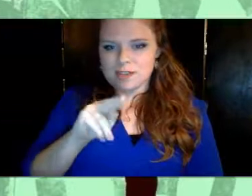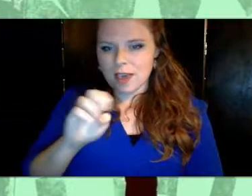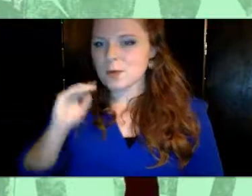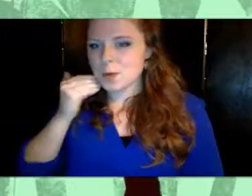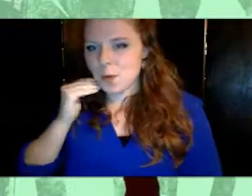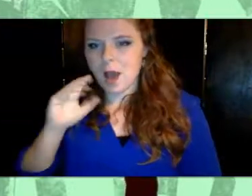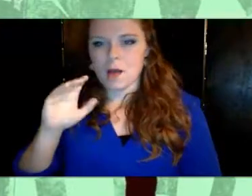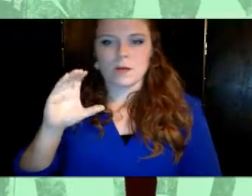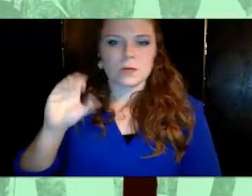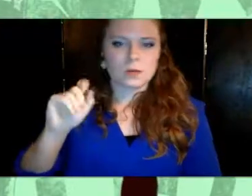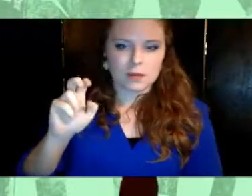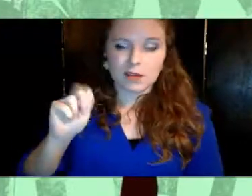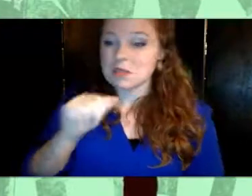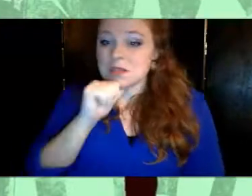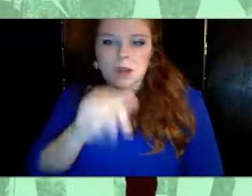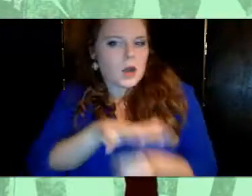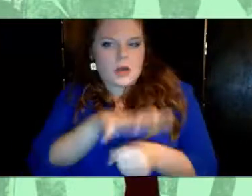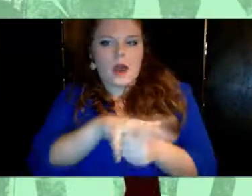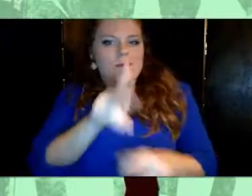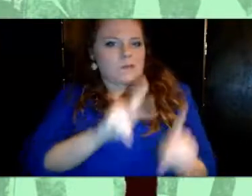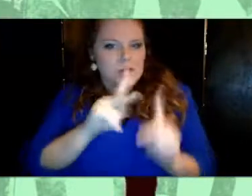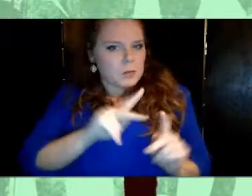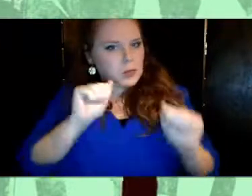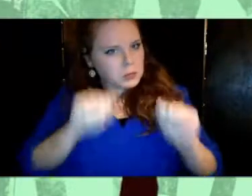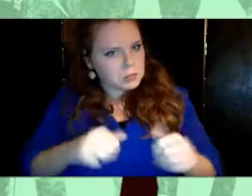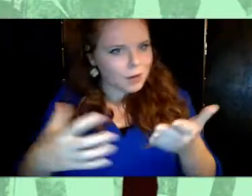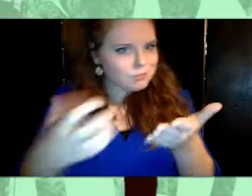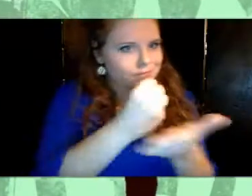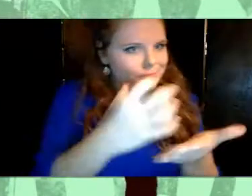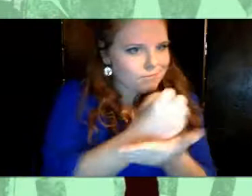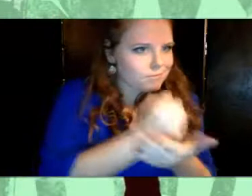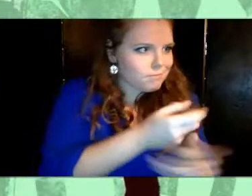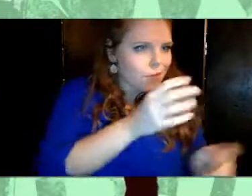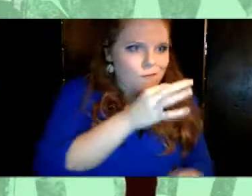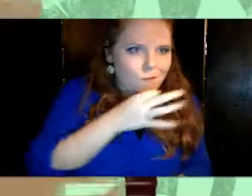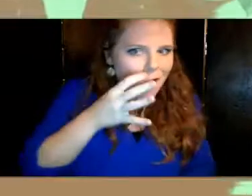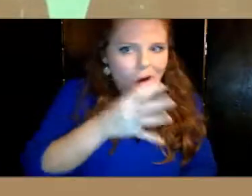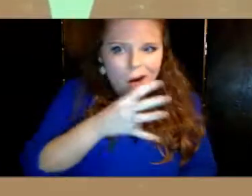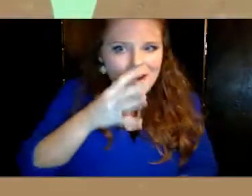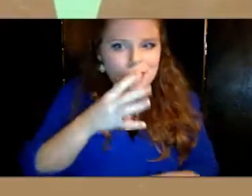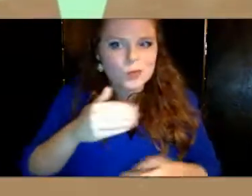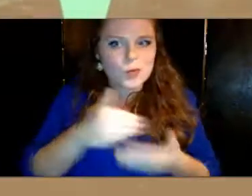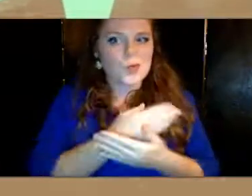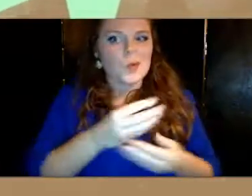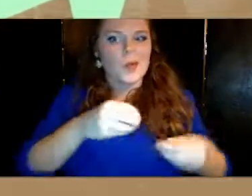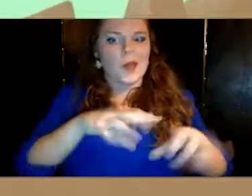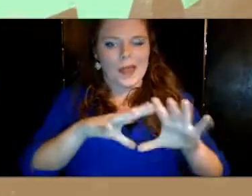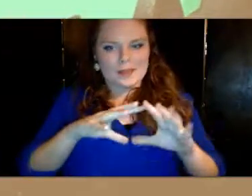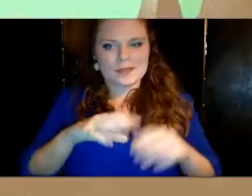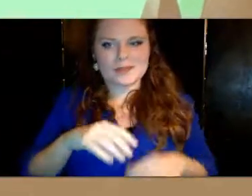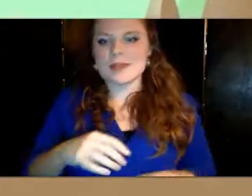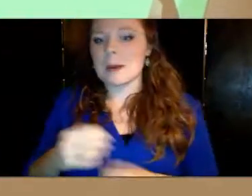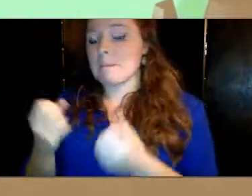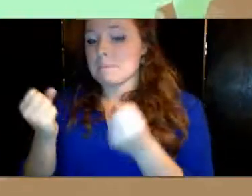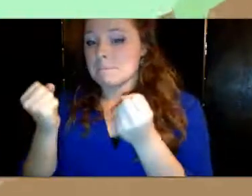enough settlers or indentured servants to cultivate all the new land. American natives were enslaved, but many died from